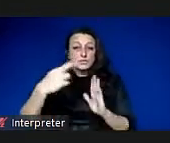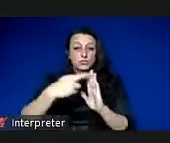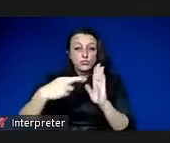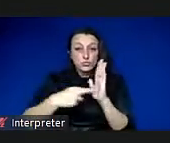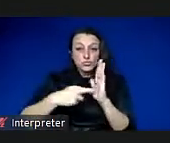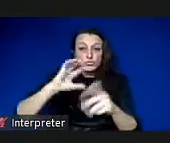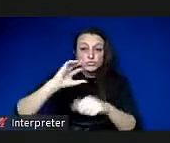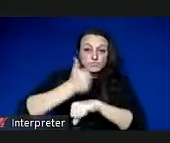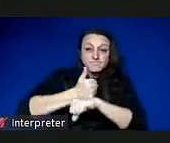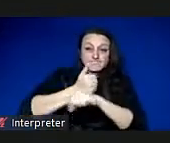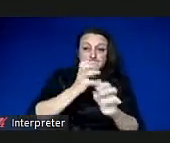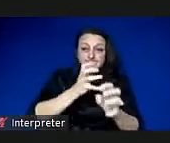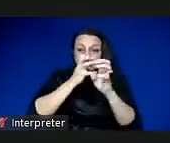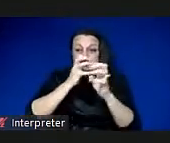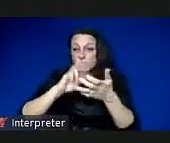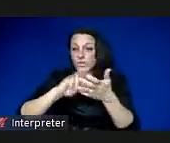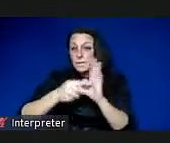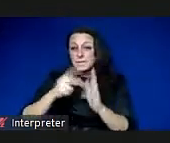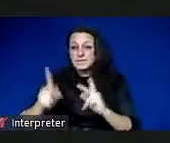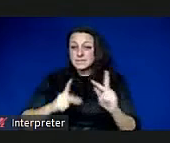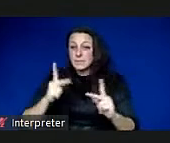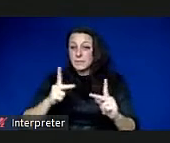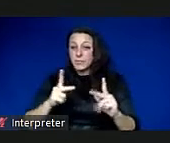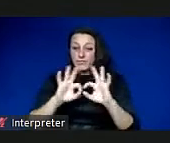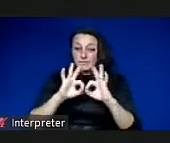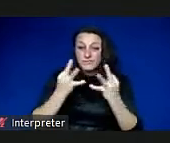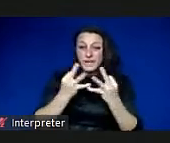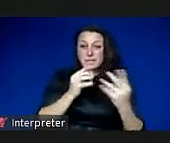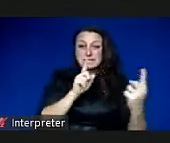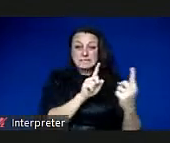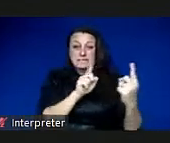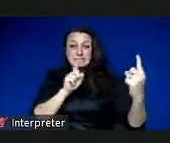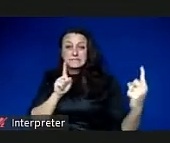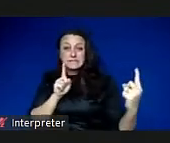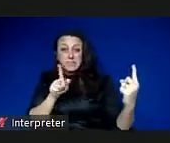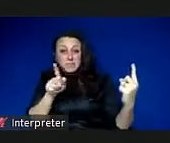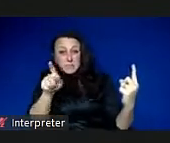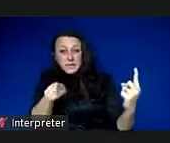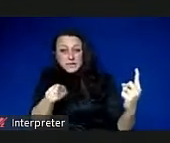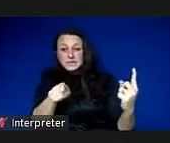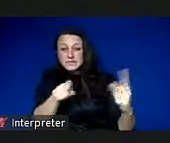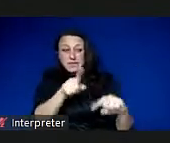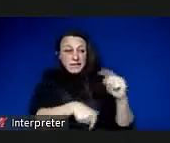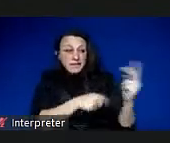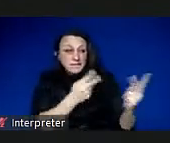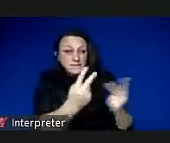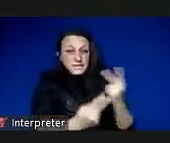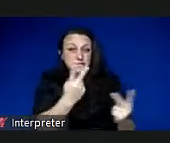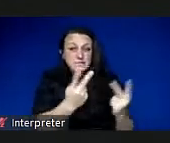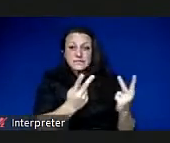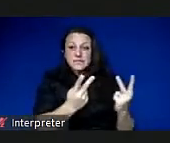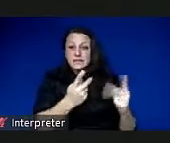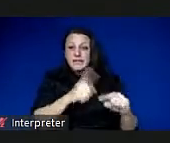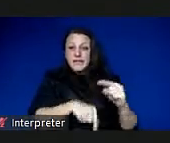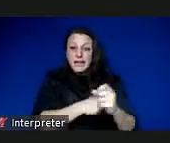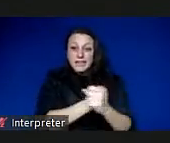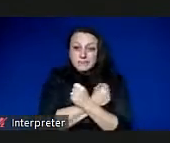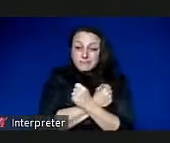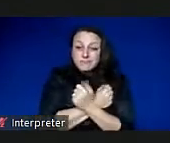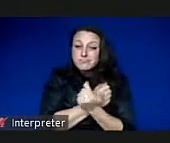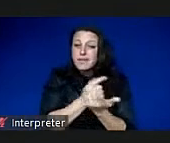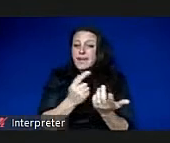in people being unable to see their loved ones. And we have done all that we can over the course of the last year